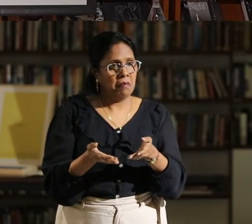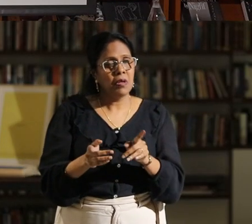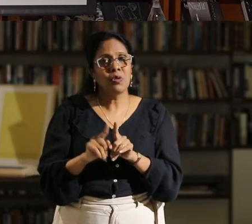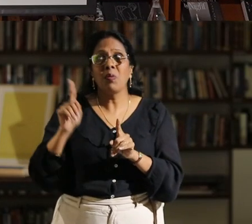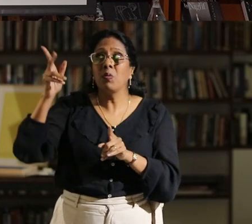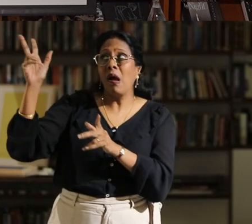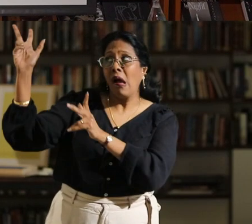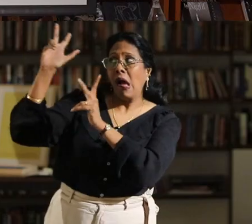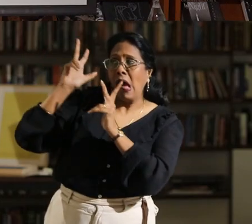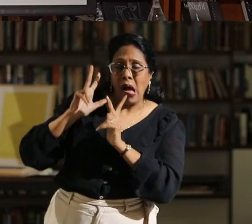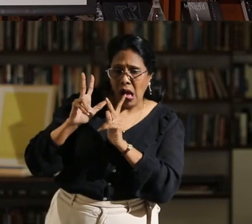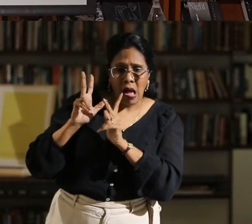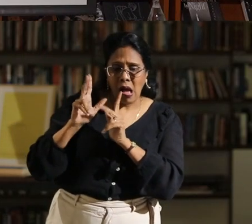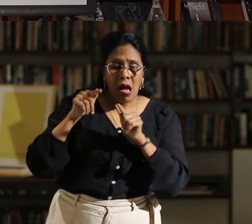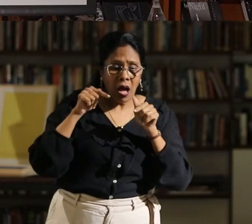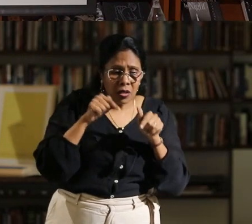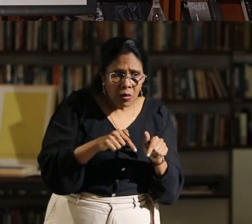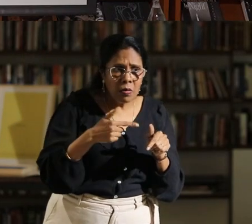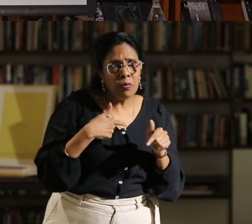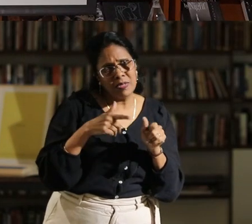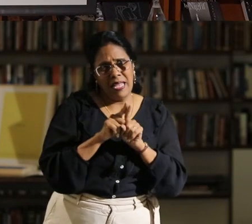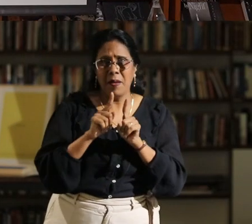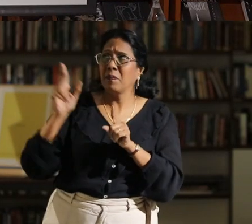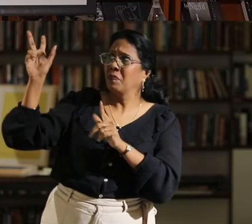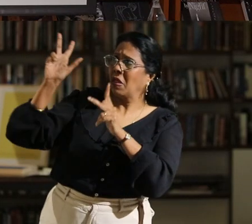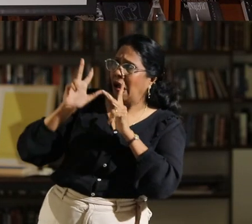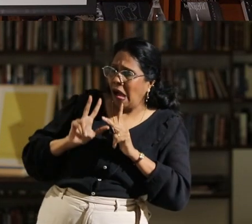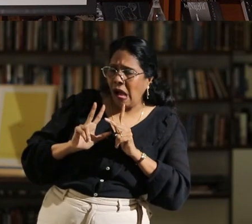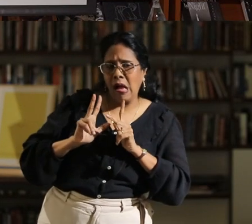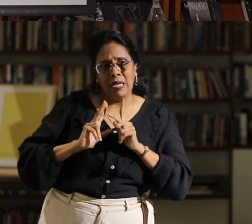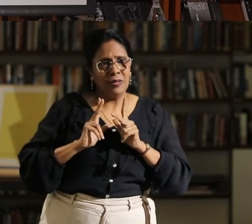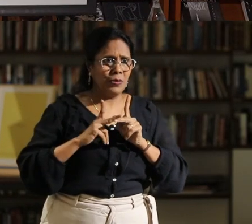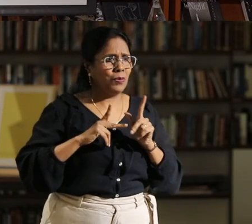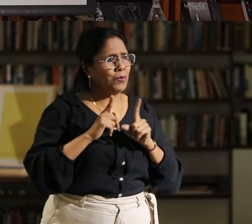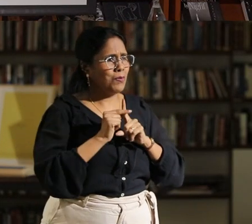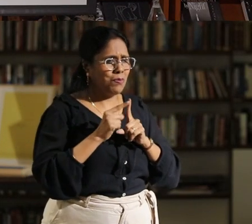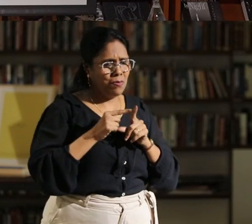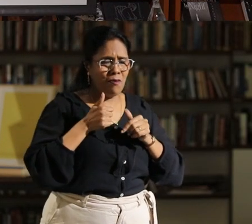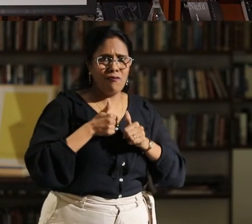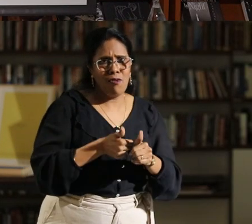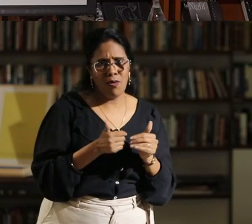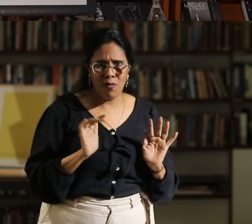your elders have told you. But you're going to be doing the same thing that your elders did, but in a different way.